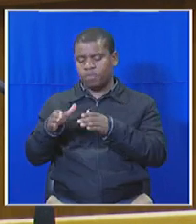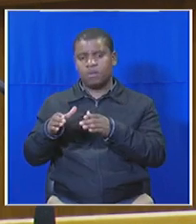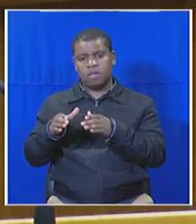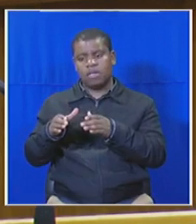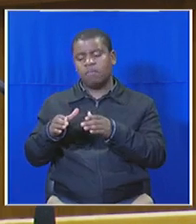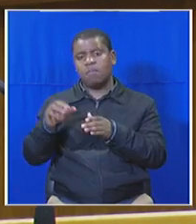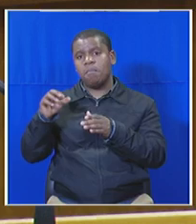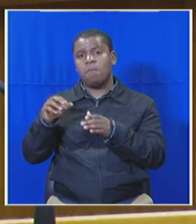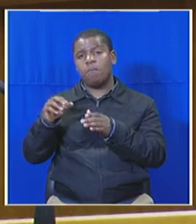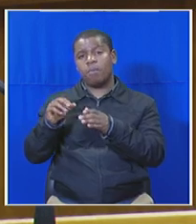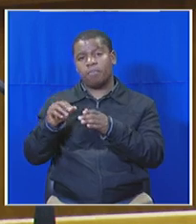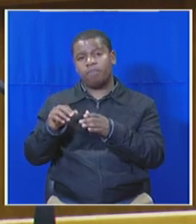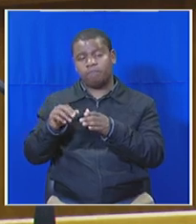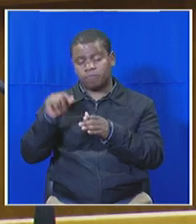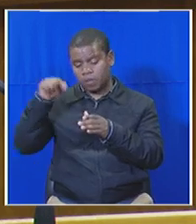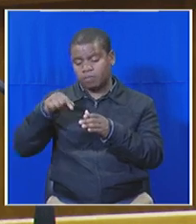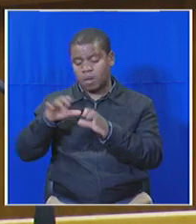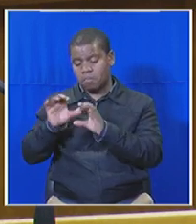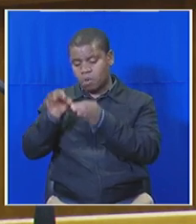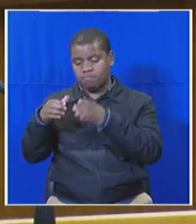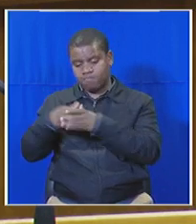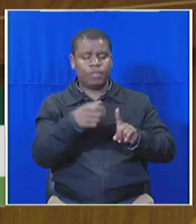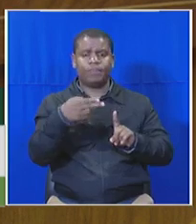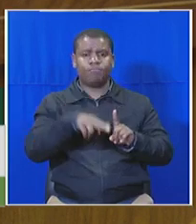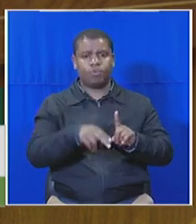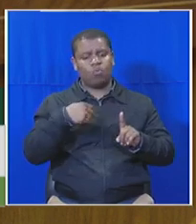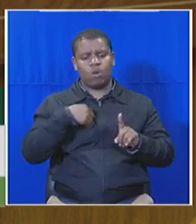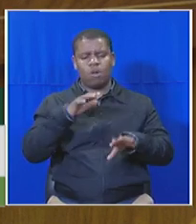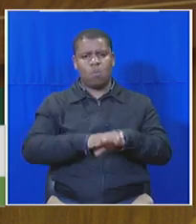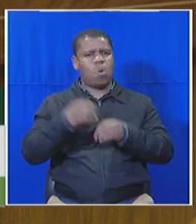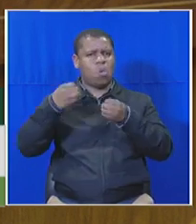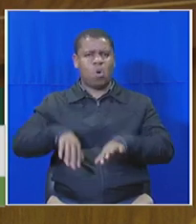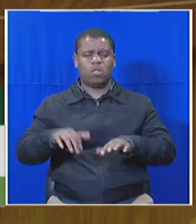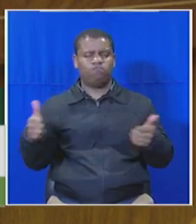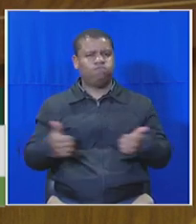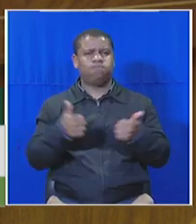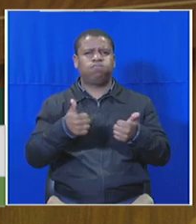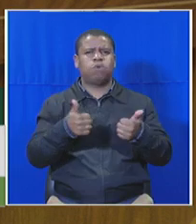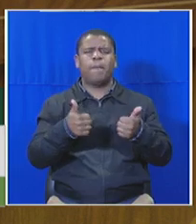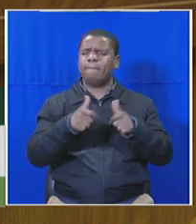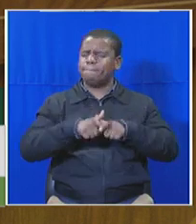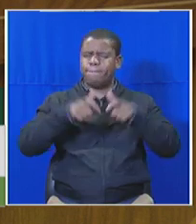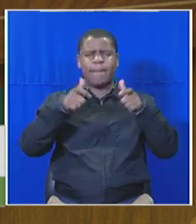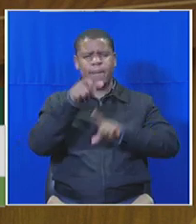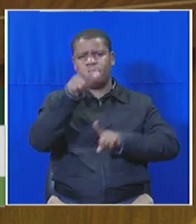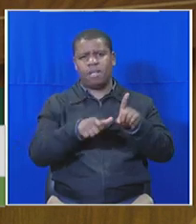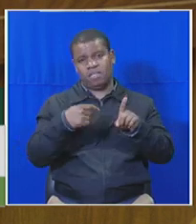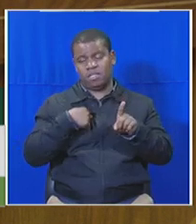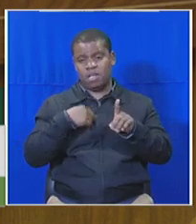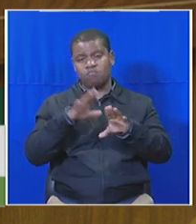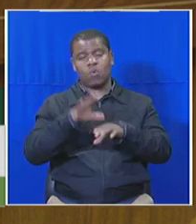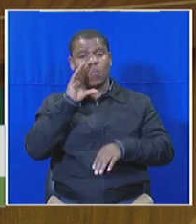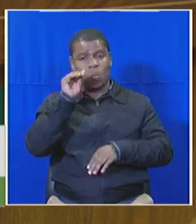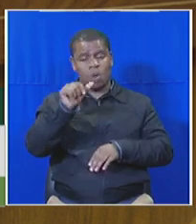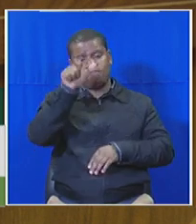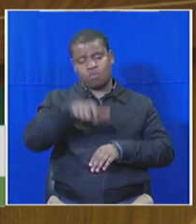deepest condolences to you on the loss of such a committed, dedicated... One of the greatest soul, a quiet visionary man and an esteemed servant